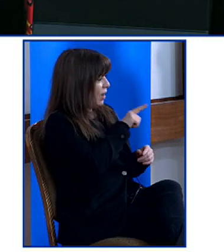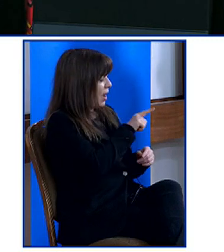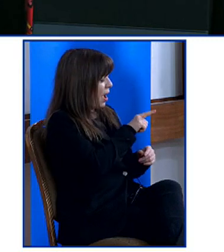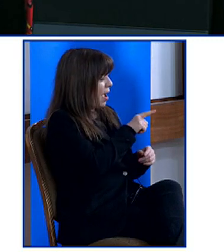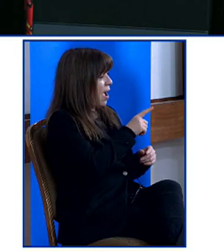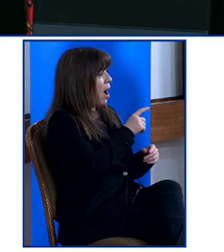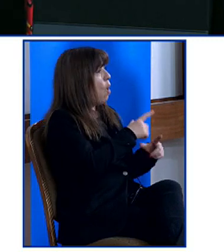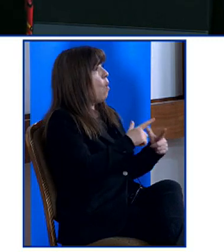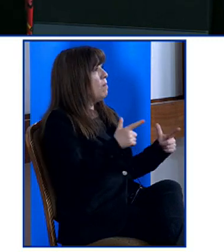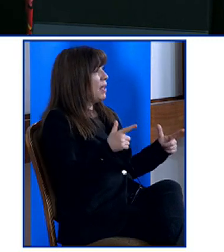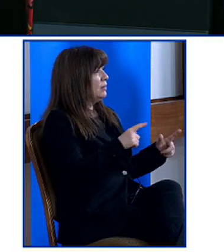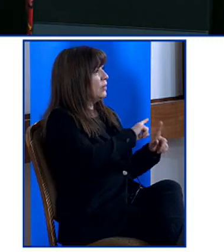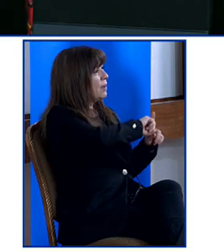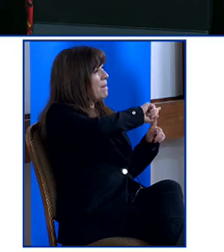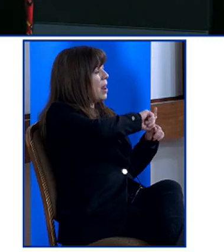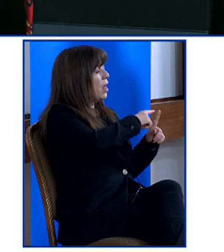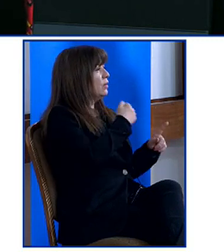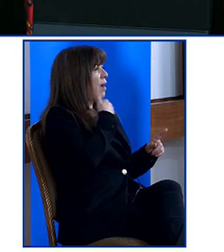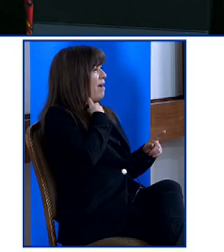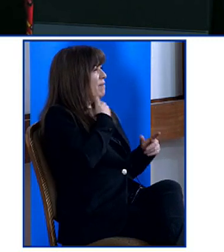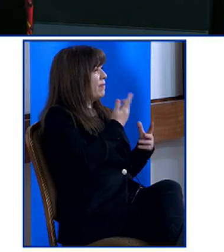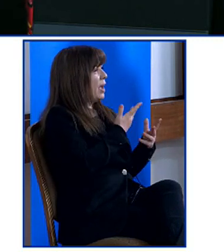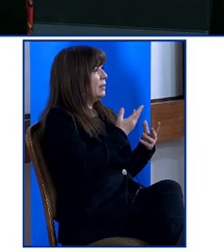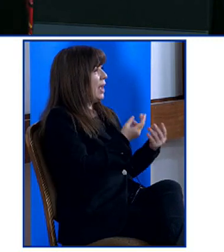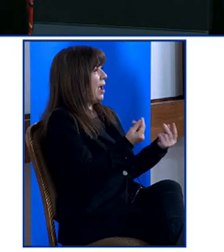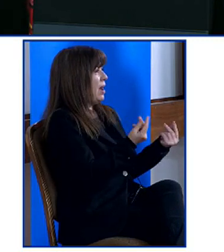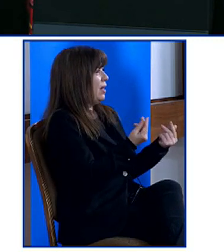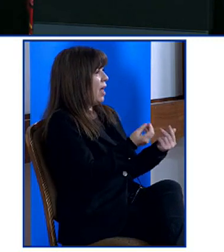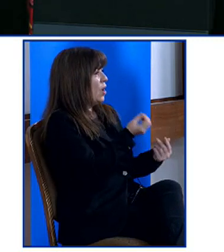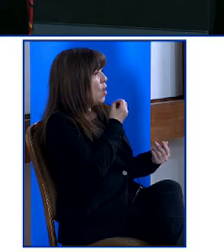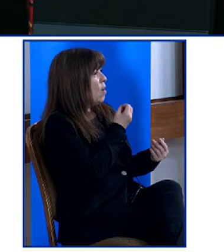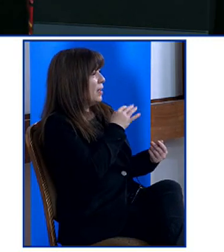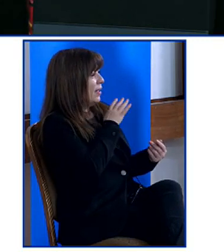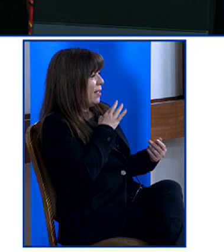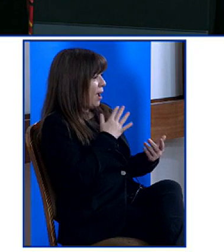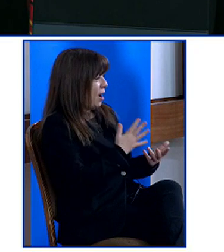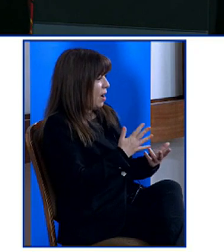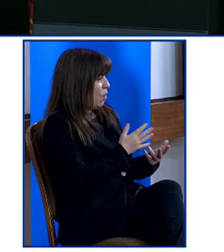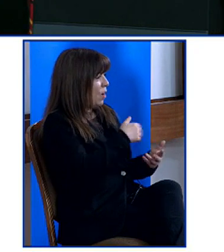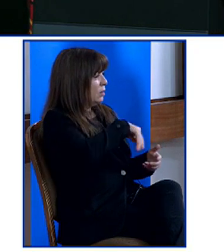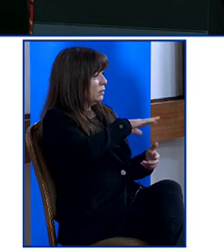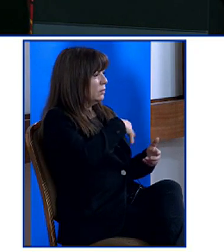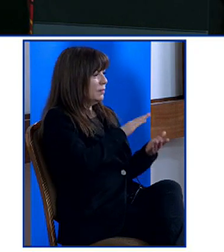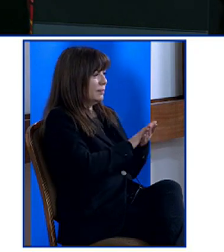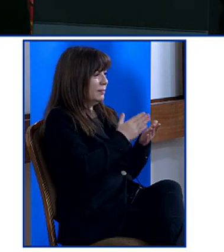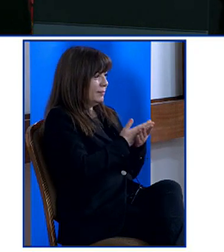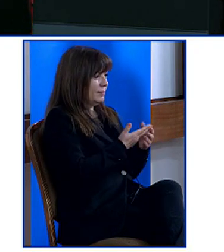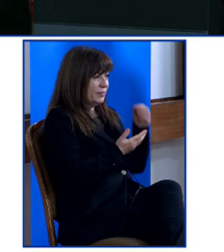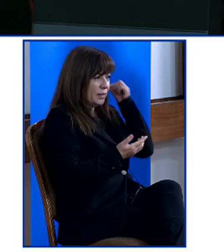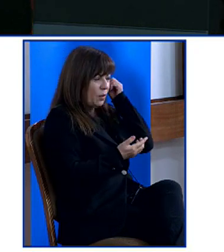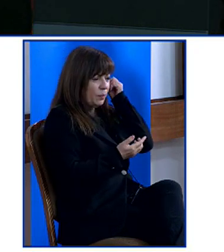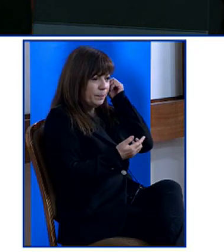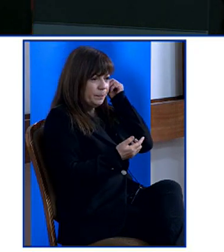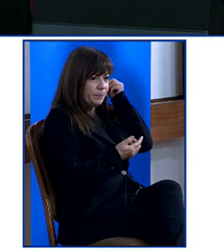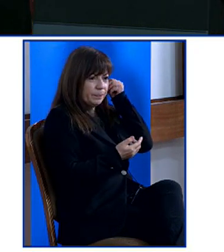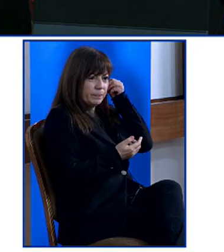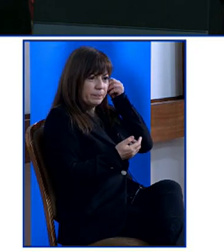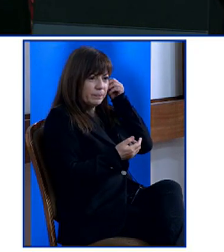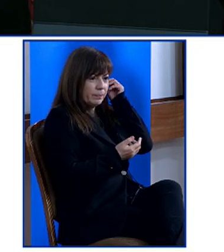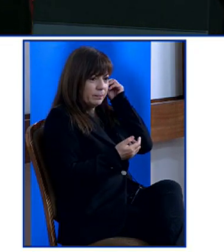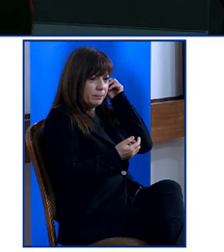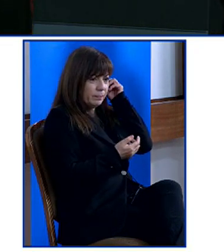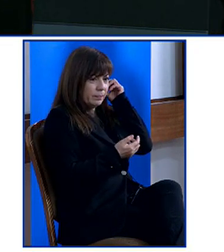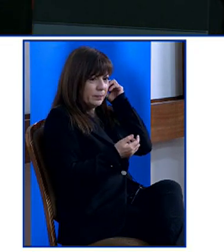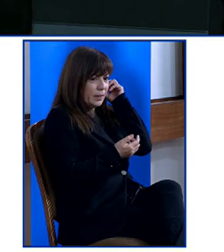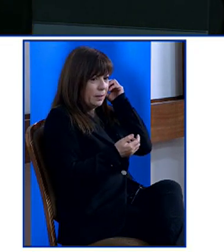our food and our water, and therefore by our health. Crops depend on strong biodiversity,